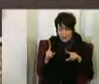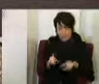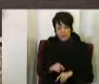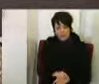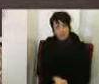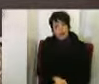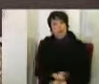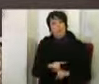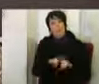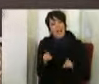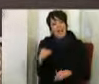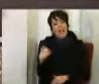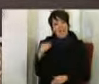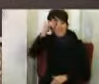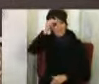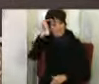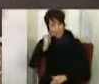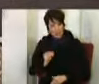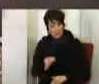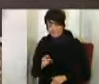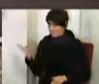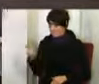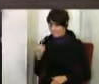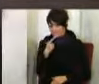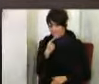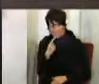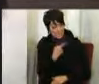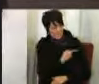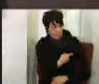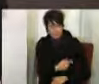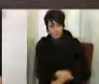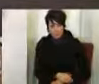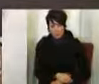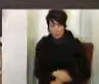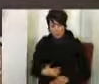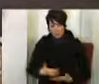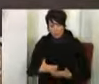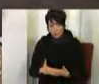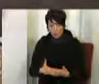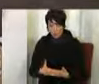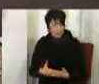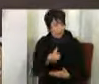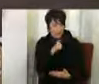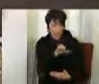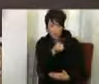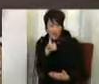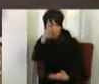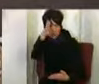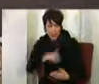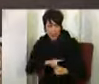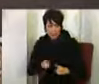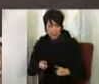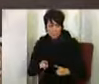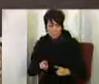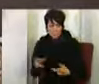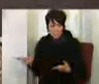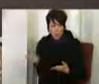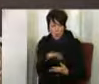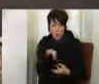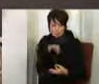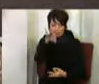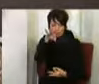he has Mary saying to Joseph that what is conceived in me is by the power of the Holy Spirit.